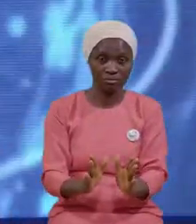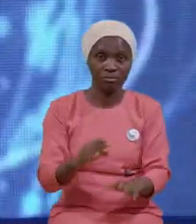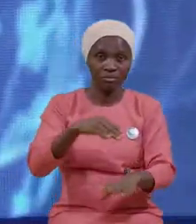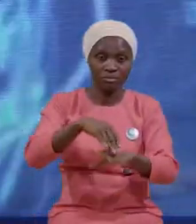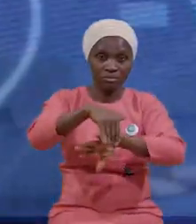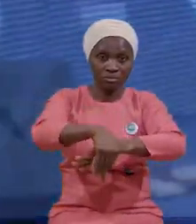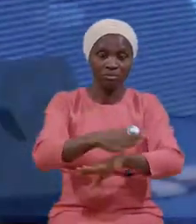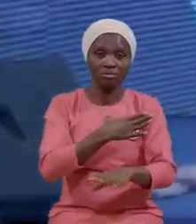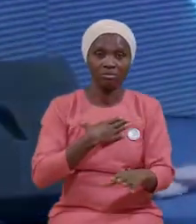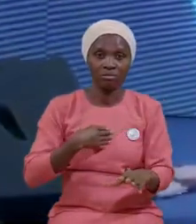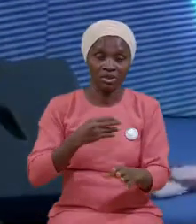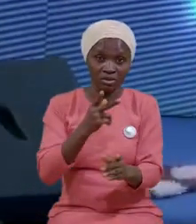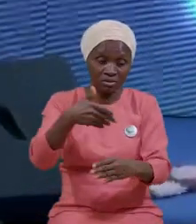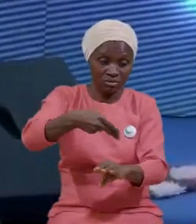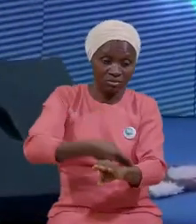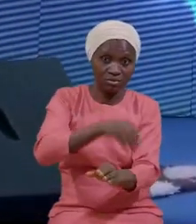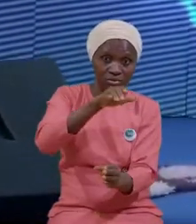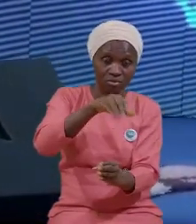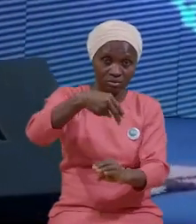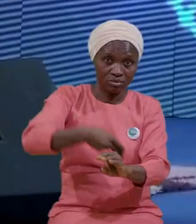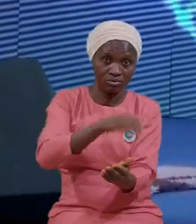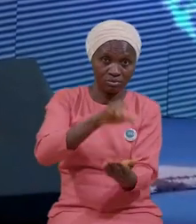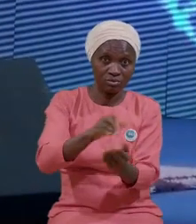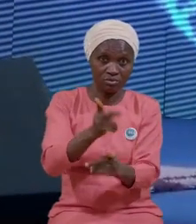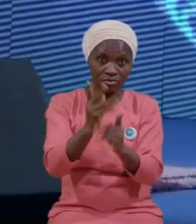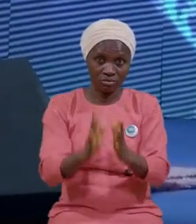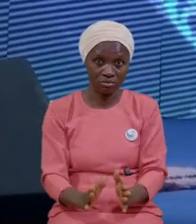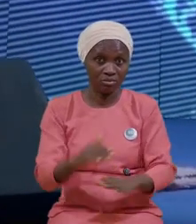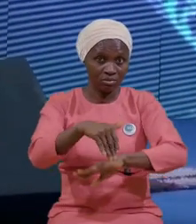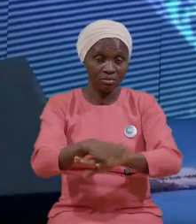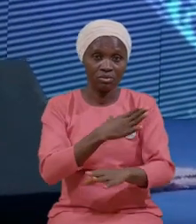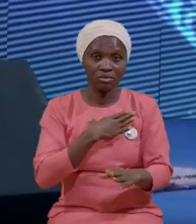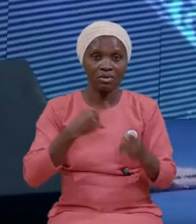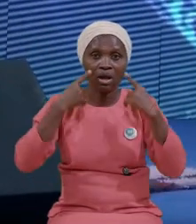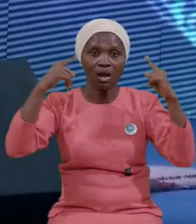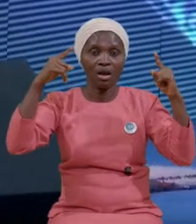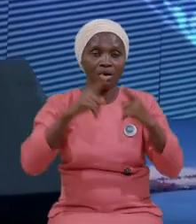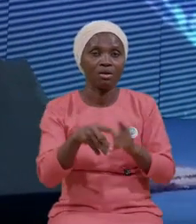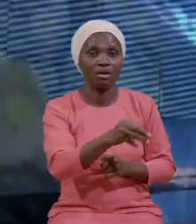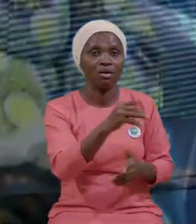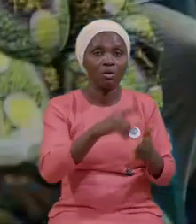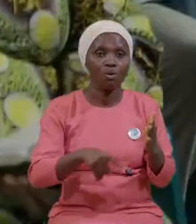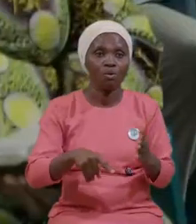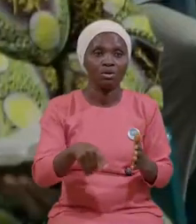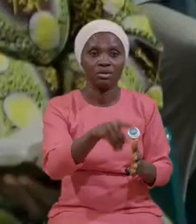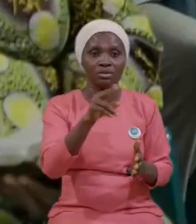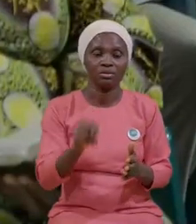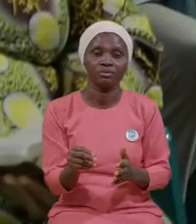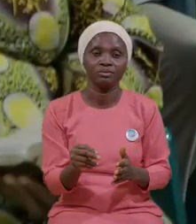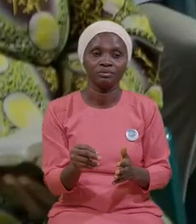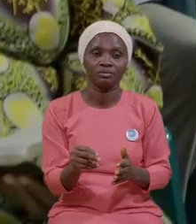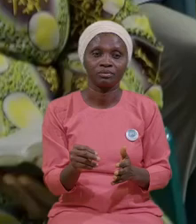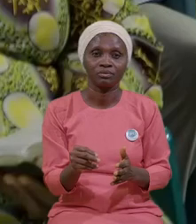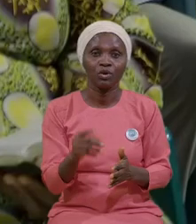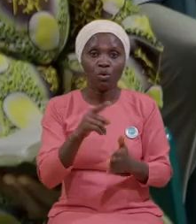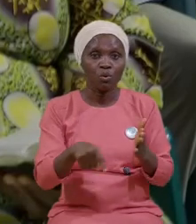to them what they needed to acknowledge in their lives, what they have been searching